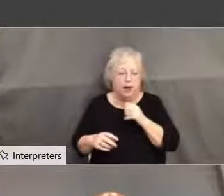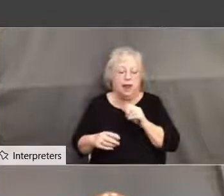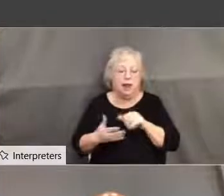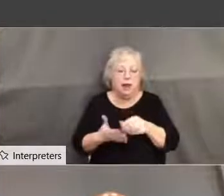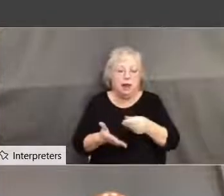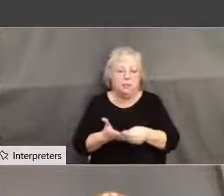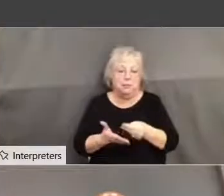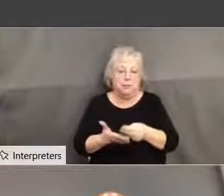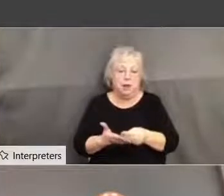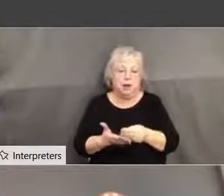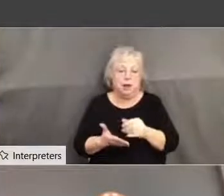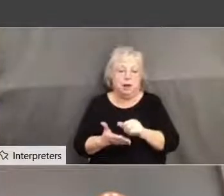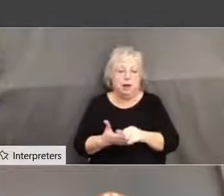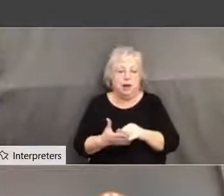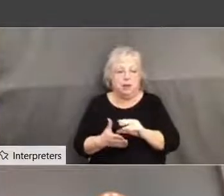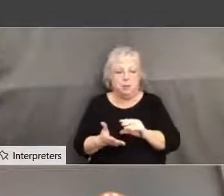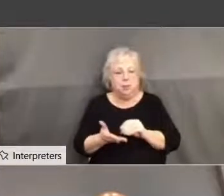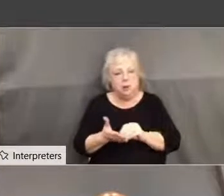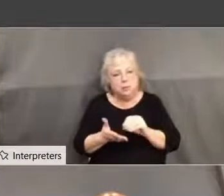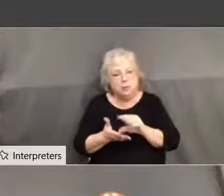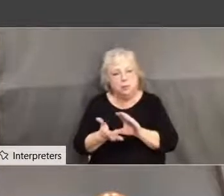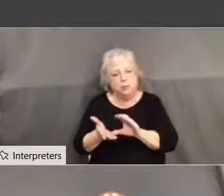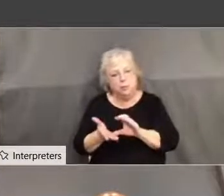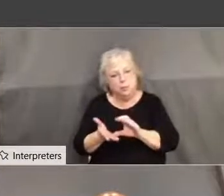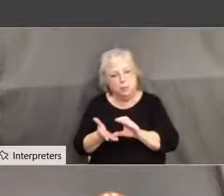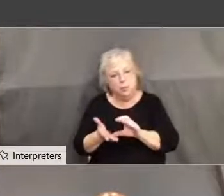that has gone into this has been